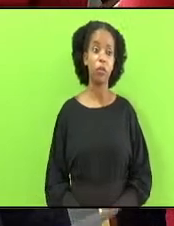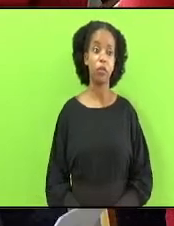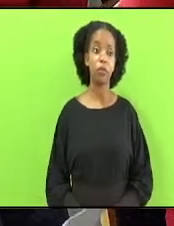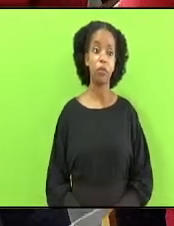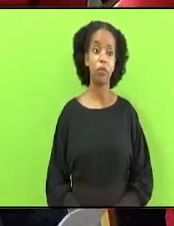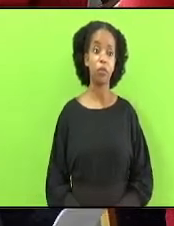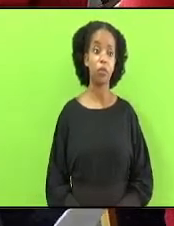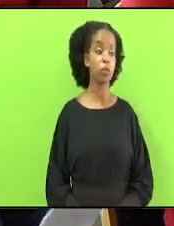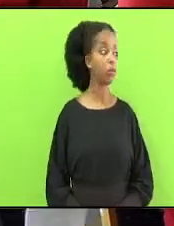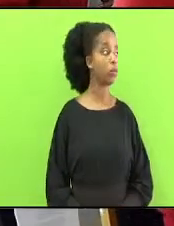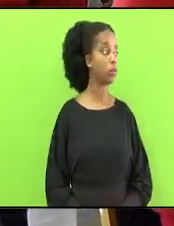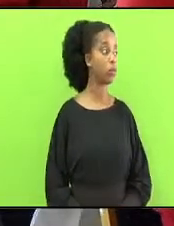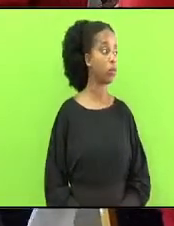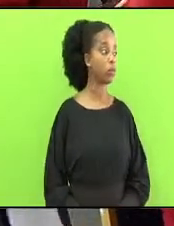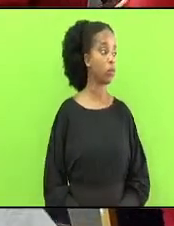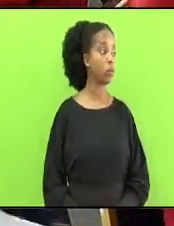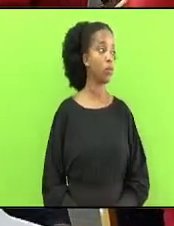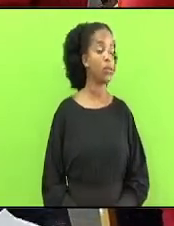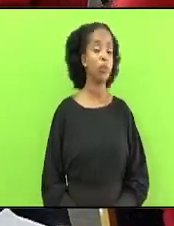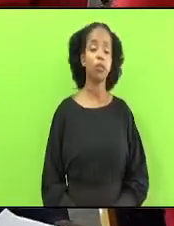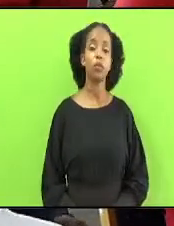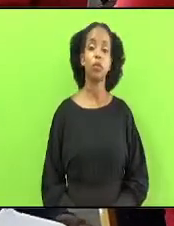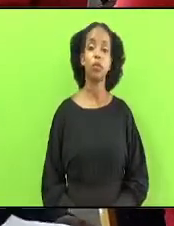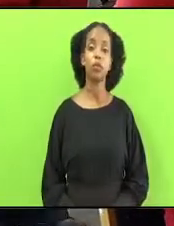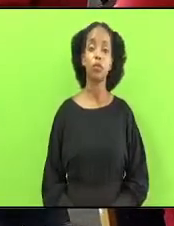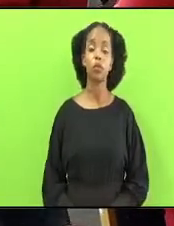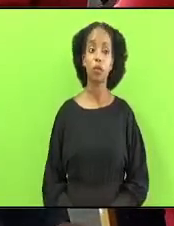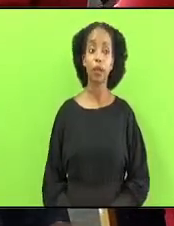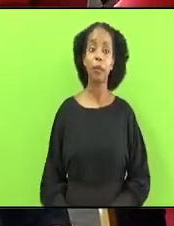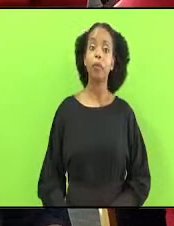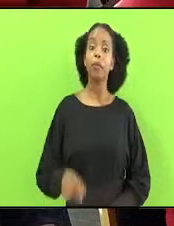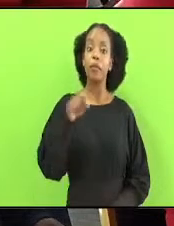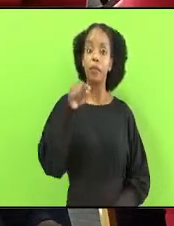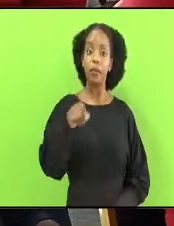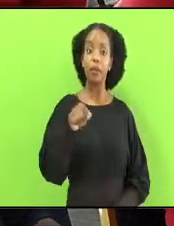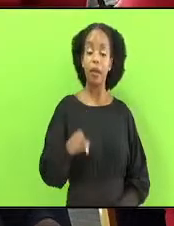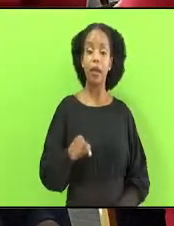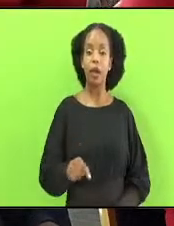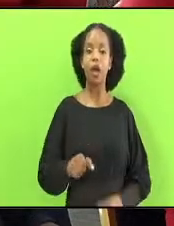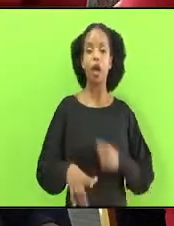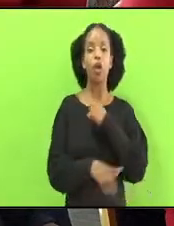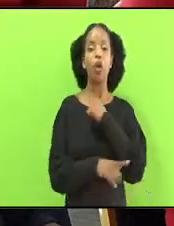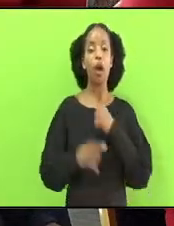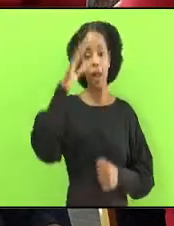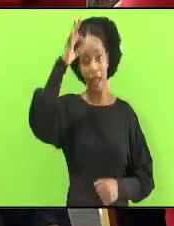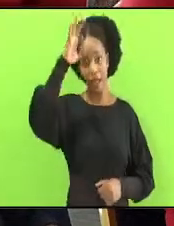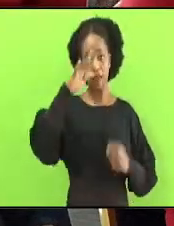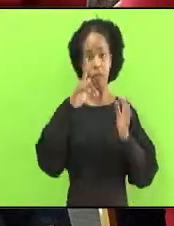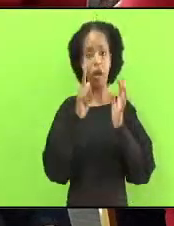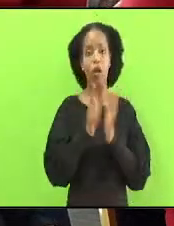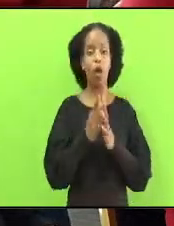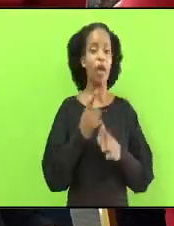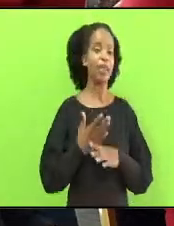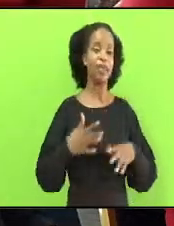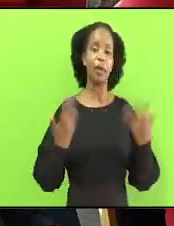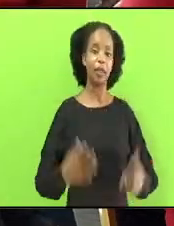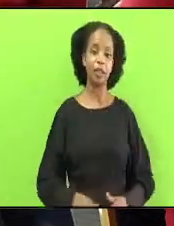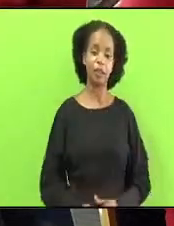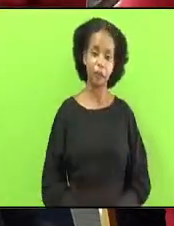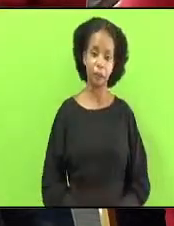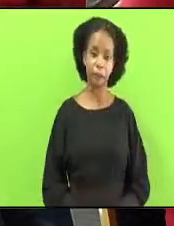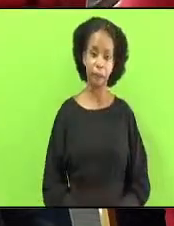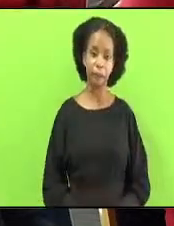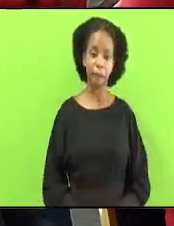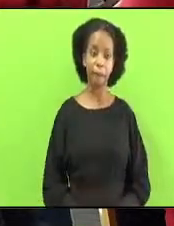fishing regulations. Or tsone di bylaws re bona di sa bereke. Or these bylaws are